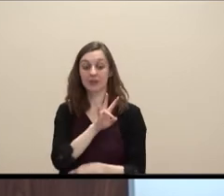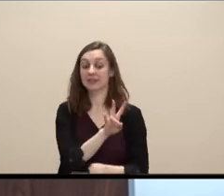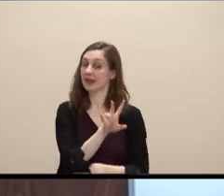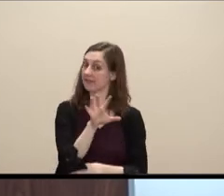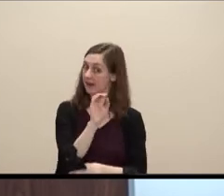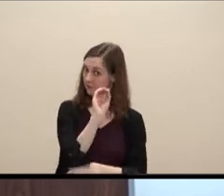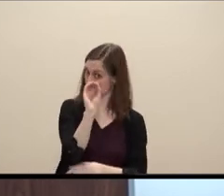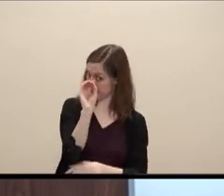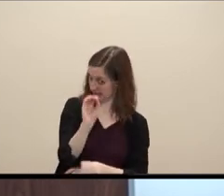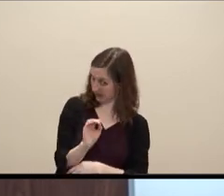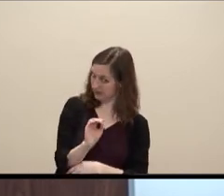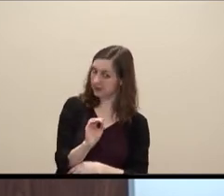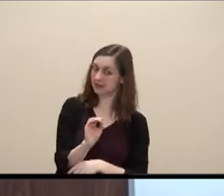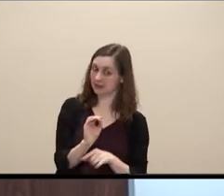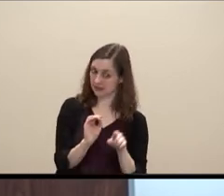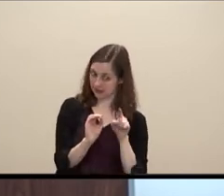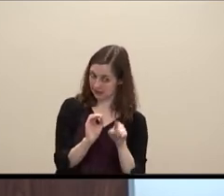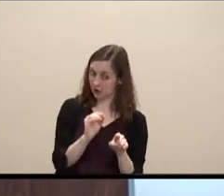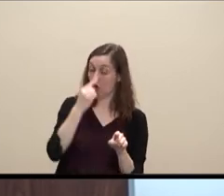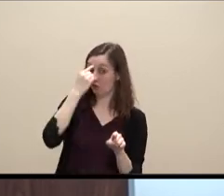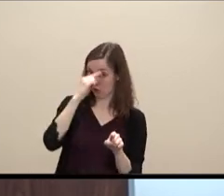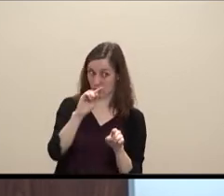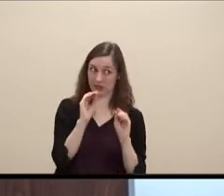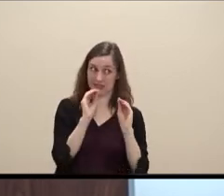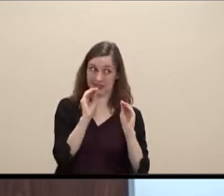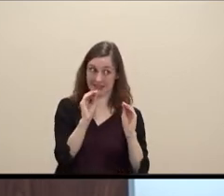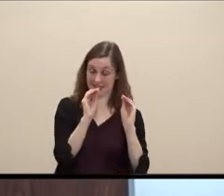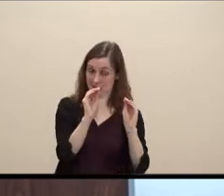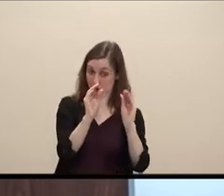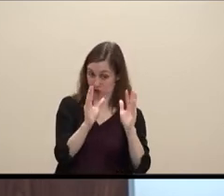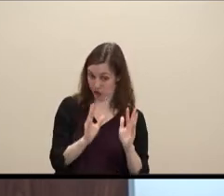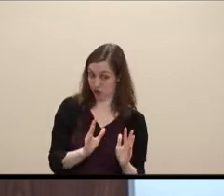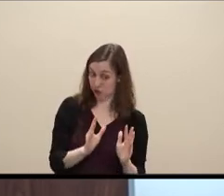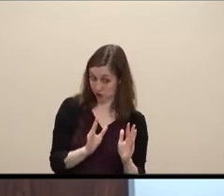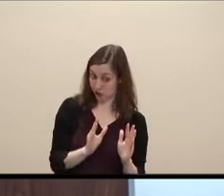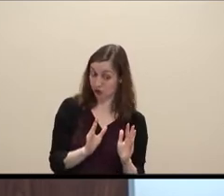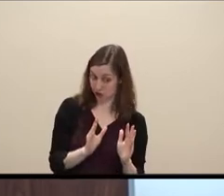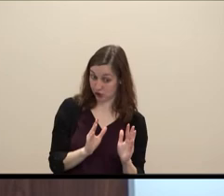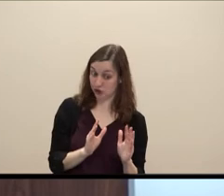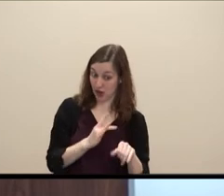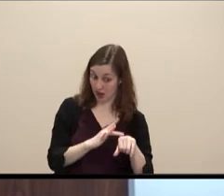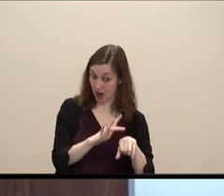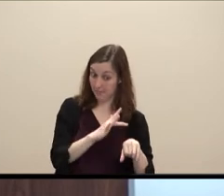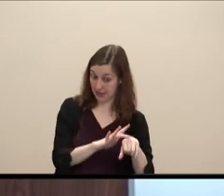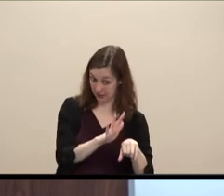75% is still going to be designated for teacher allotment in phase two. By phase